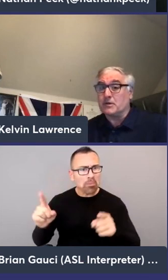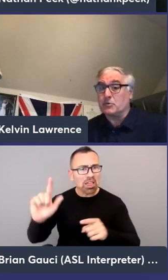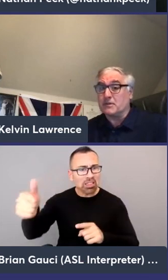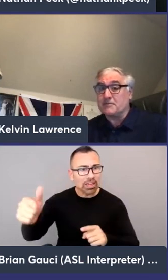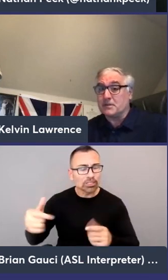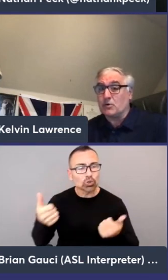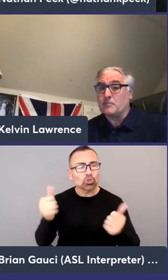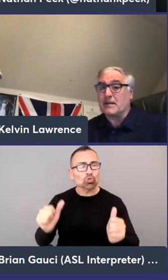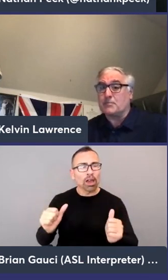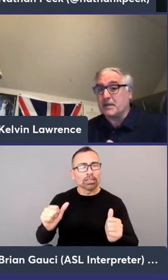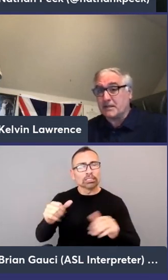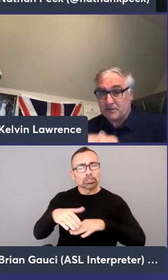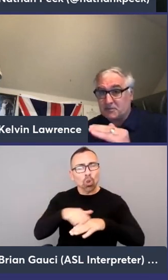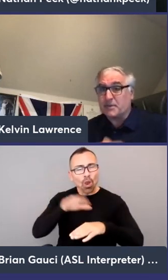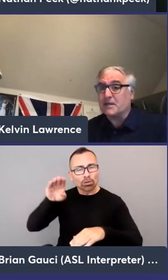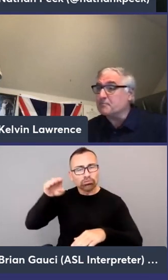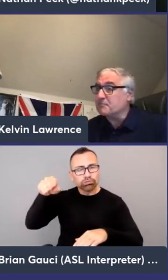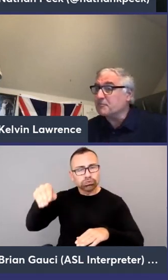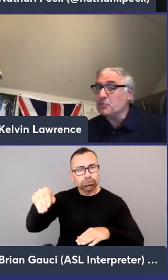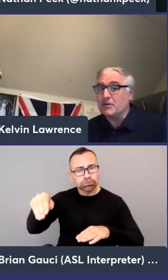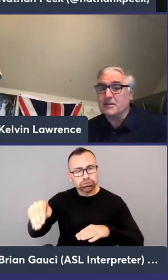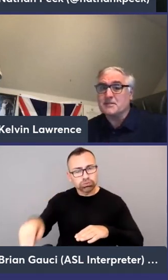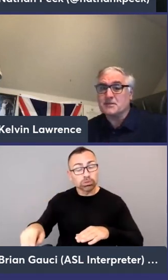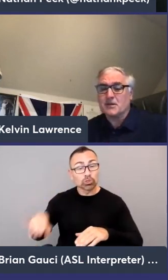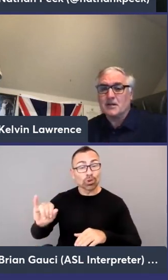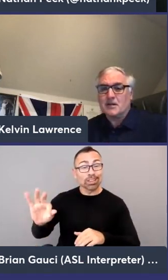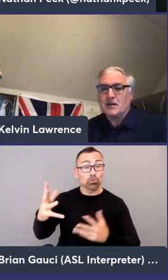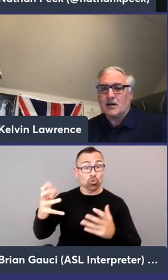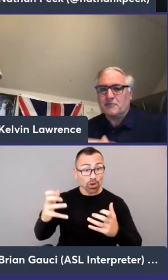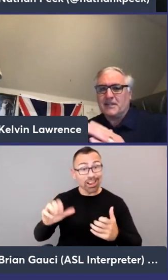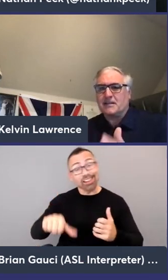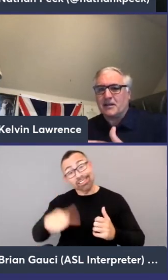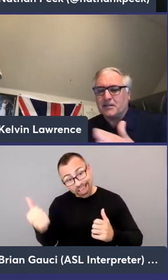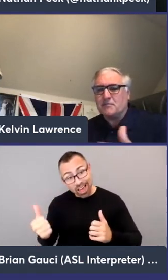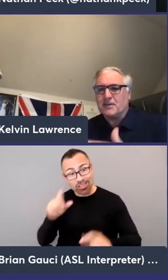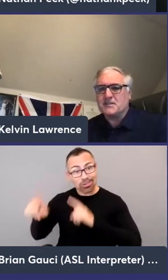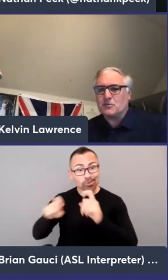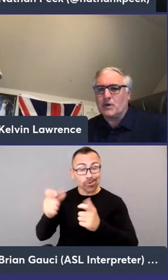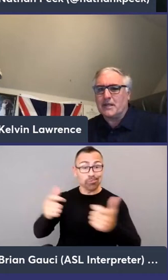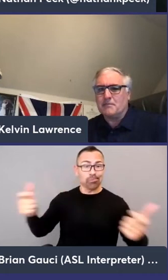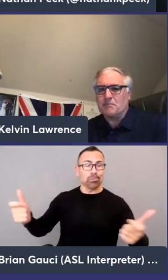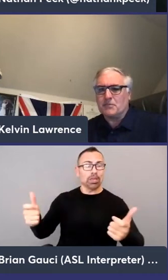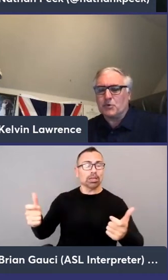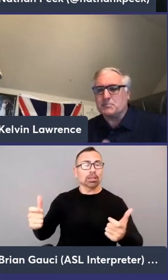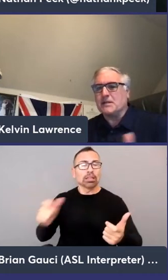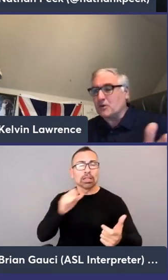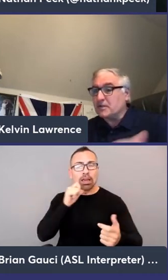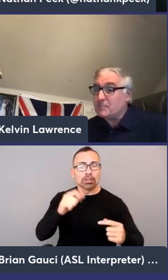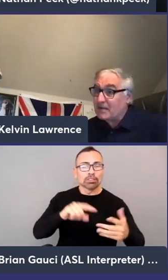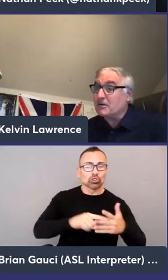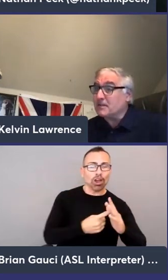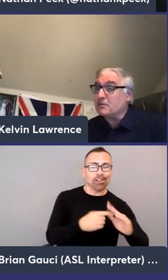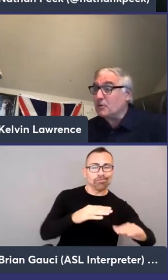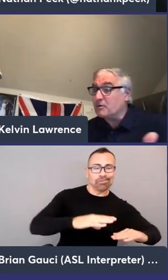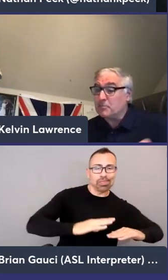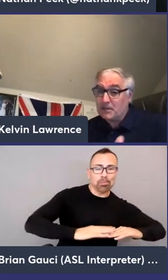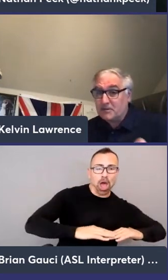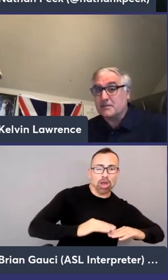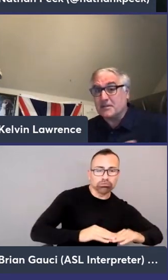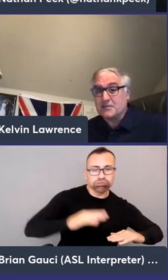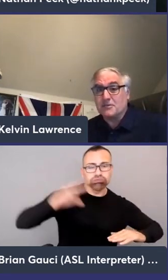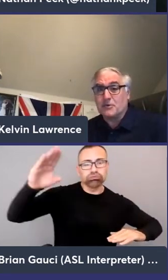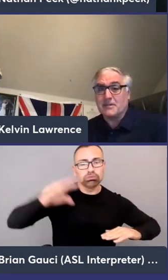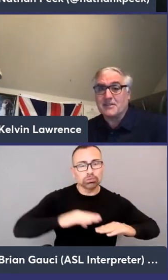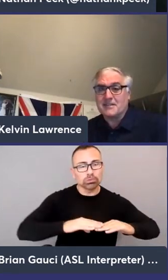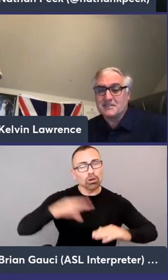big query, it wouldn't have to go all the way back up again. It could just pick up from where it is. So hopefully that kind of conveys the way, what's been going on in the background anyway, while we've been